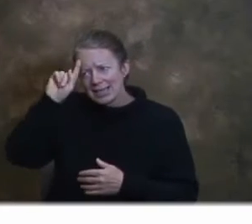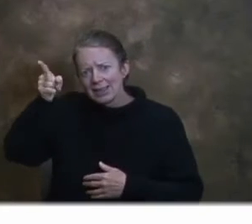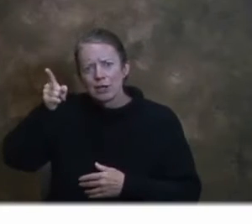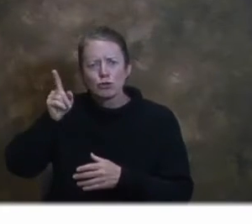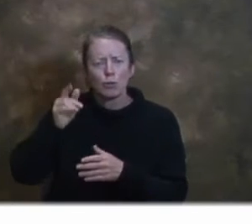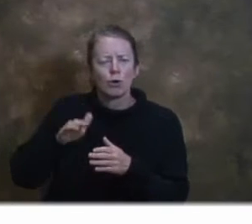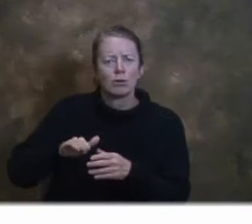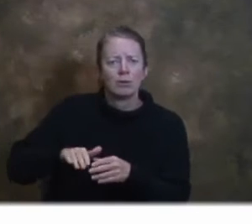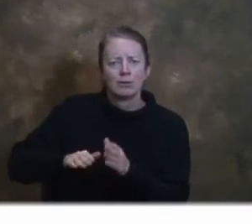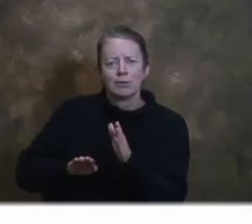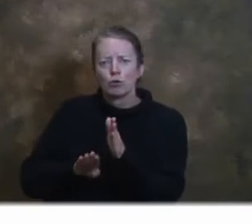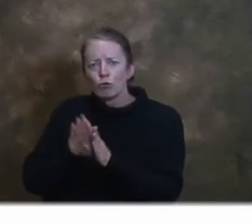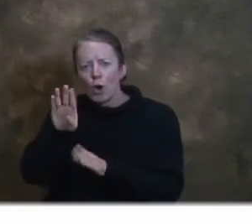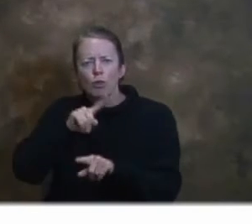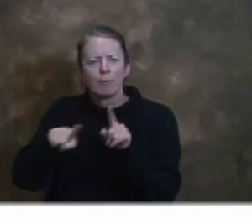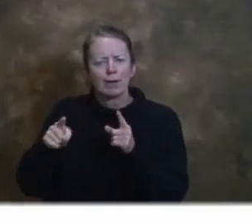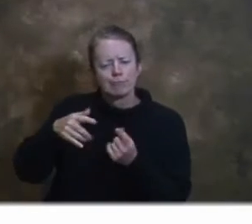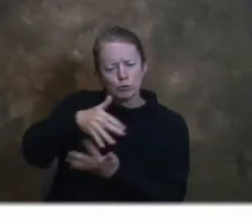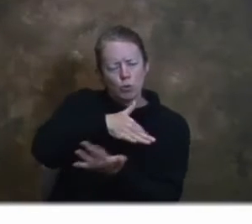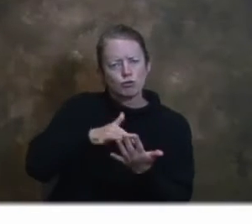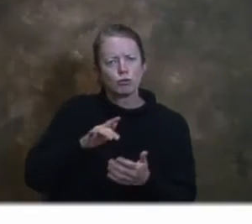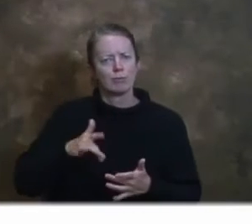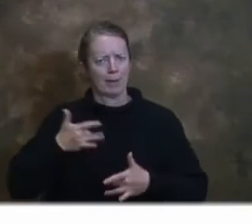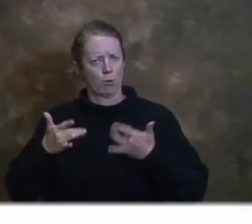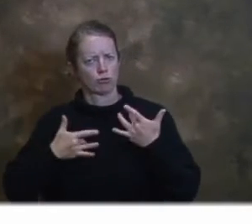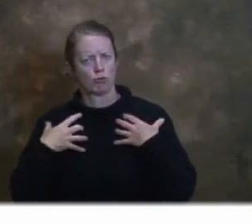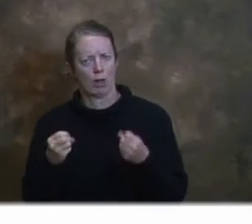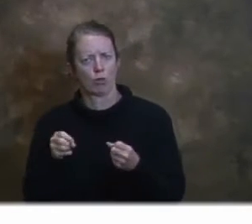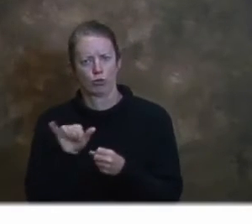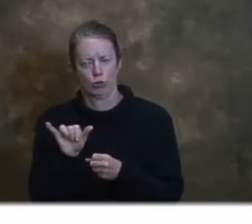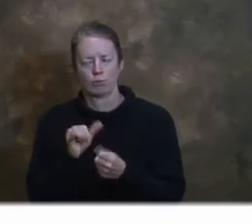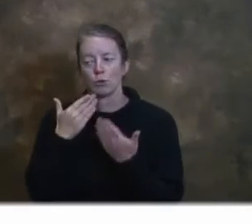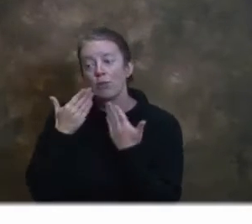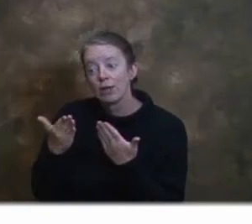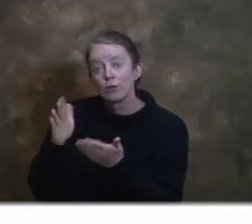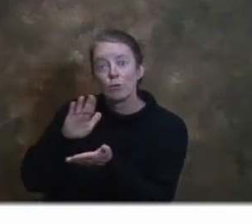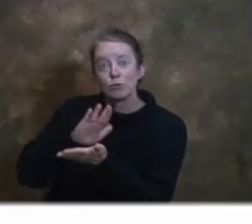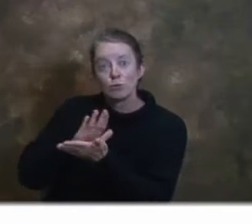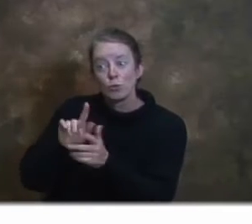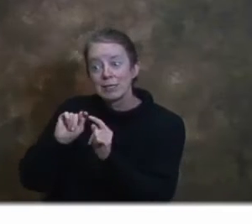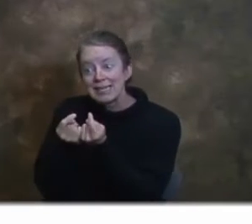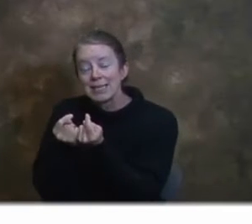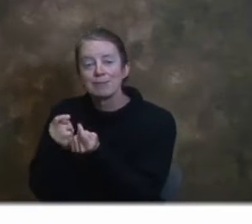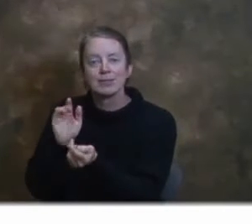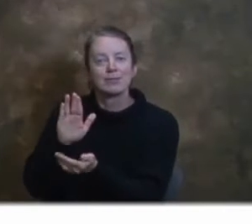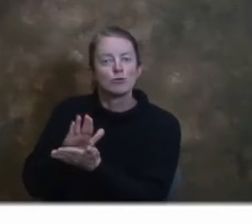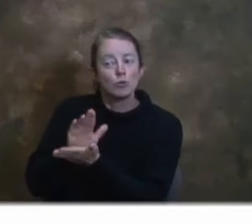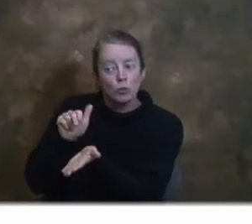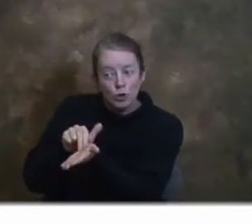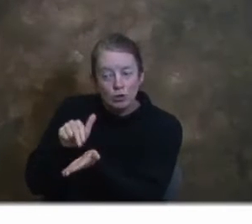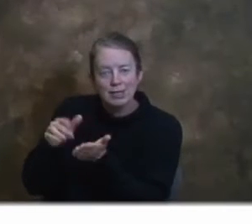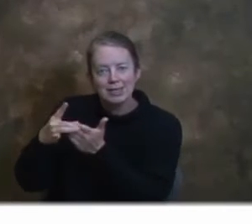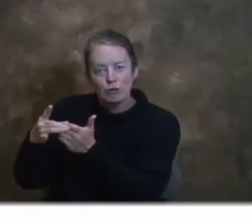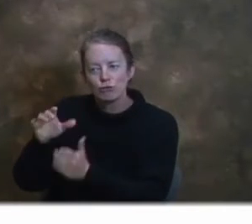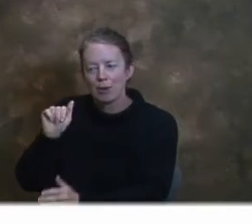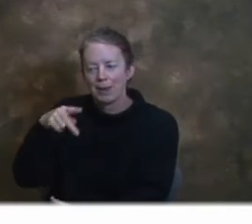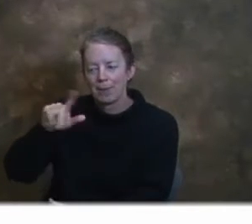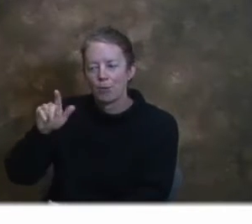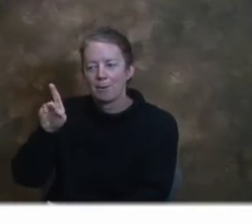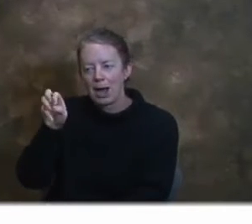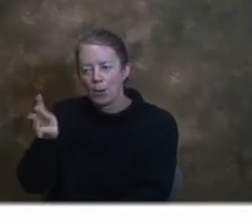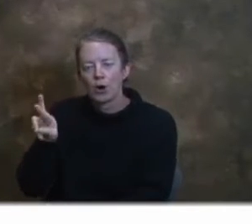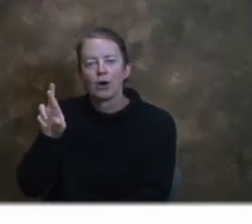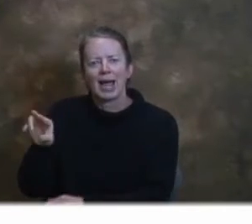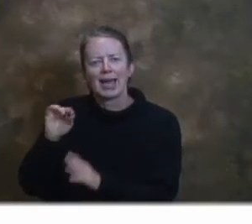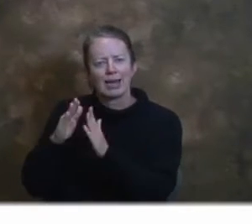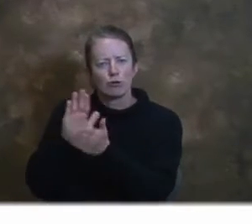So special thanks to the school nursing teams and our school nurse leadership, particularly April Bauer, and our school systems leadership for their commitment